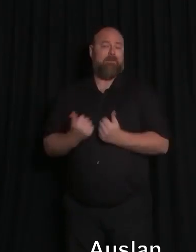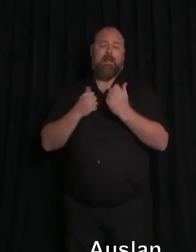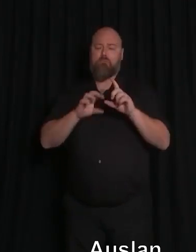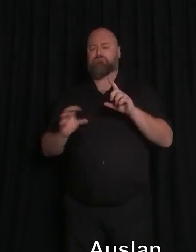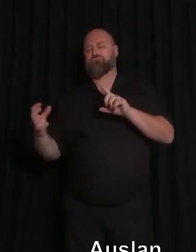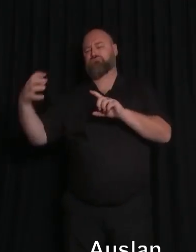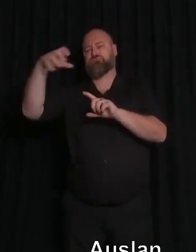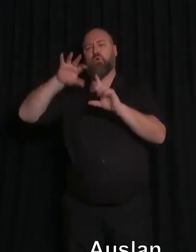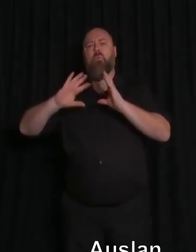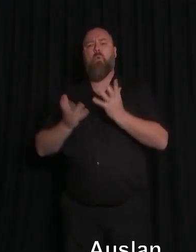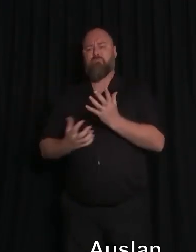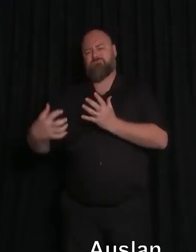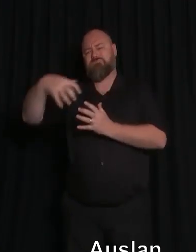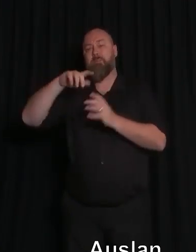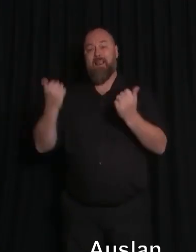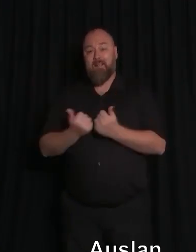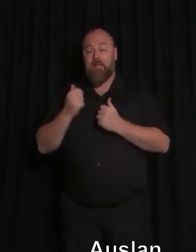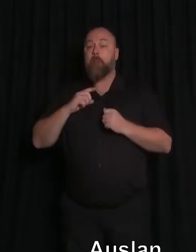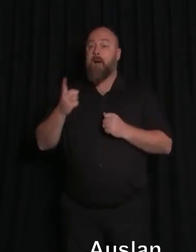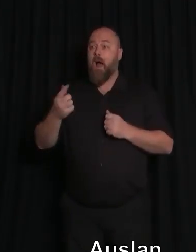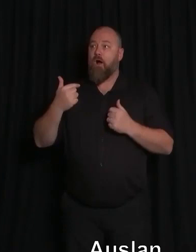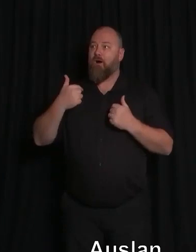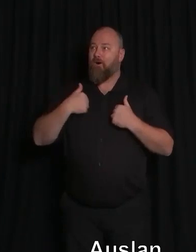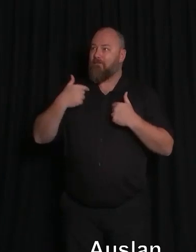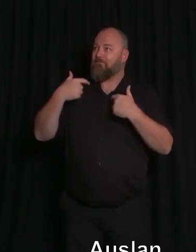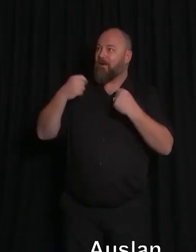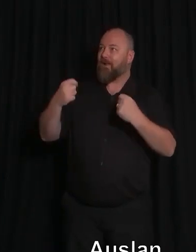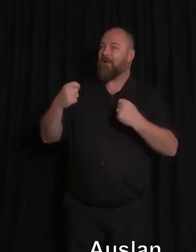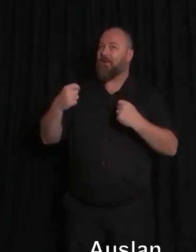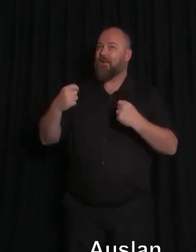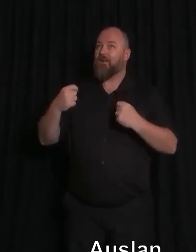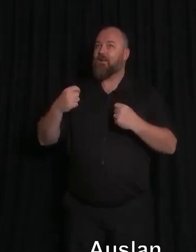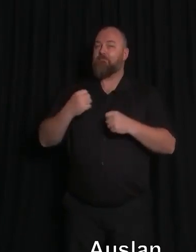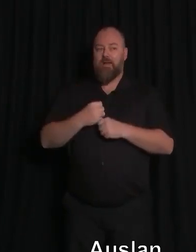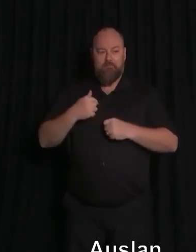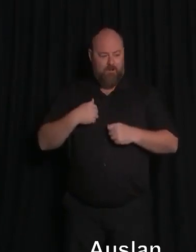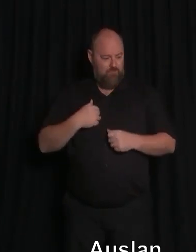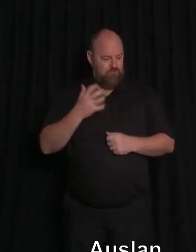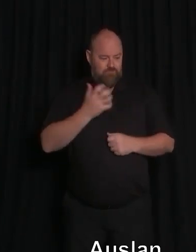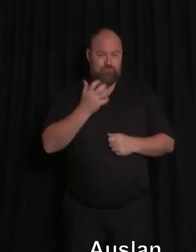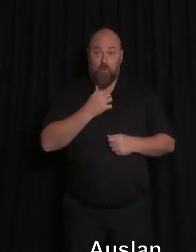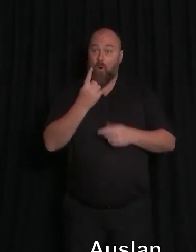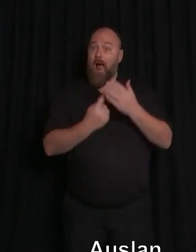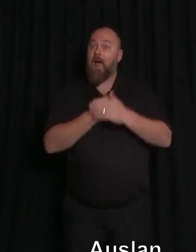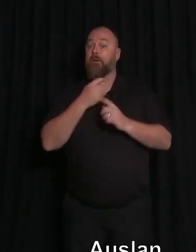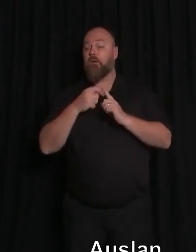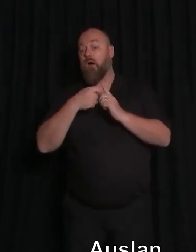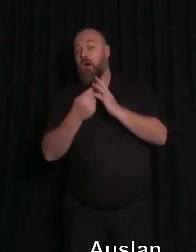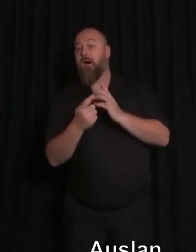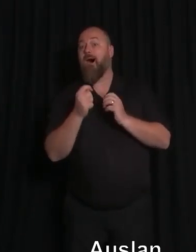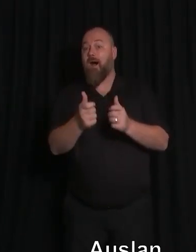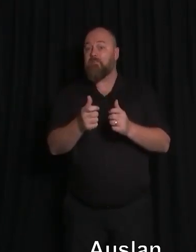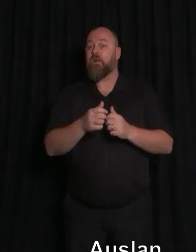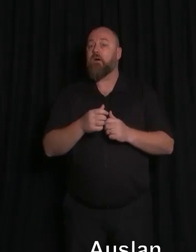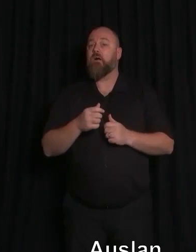a good job. But the fact that I was appointed created an unbelievable set of events. At the point I thought I was